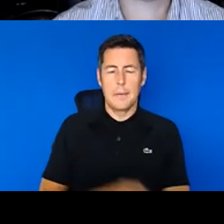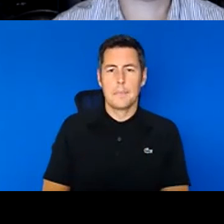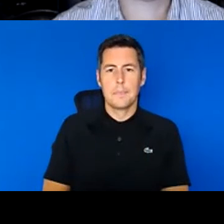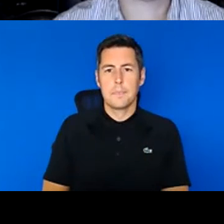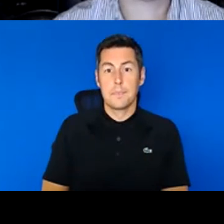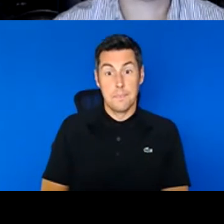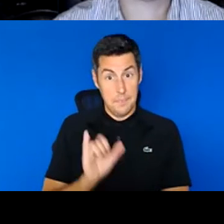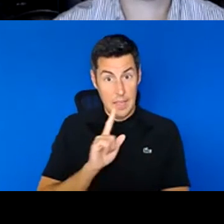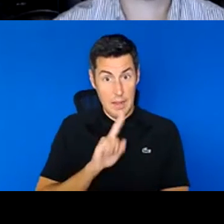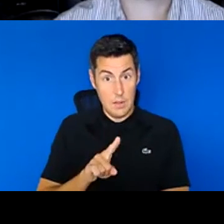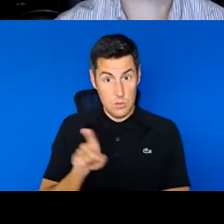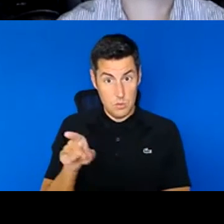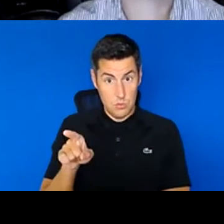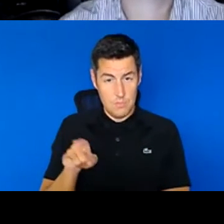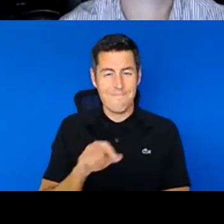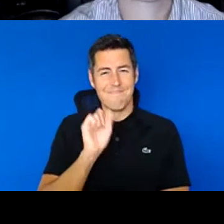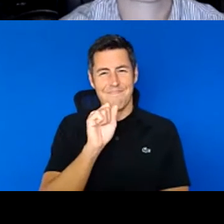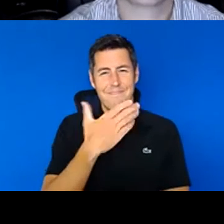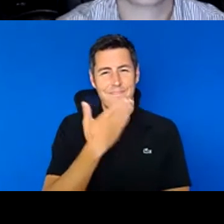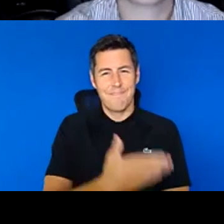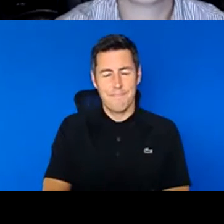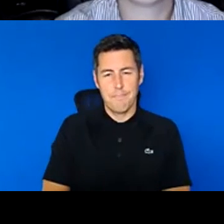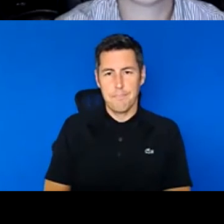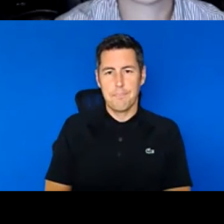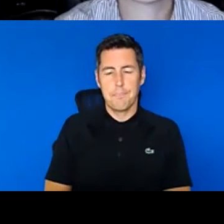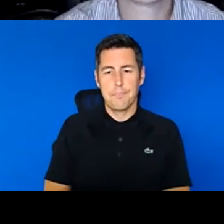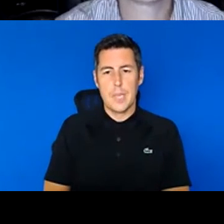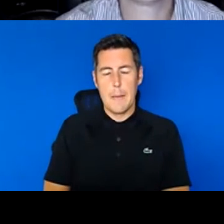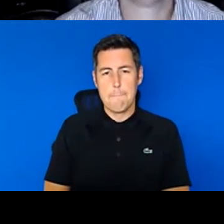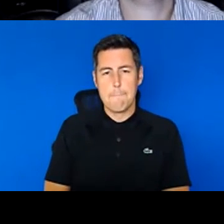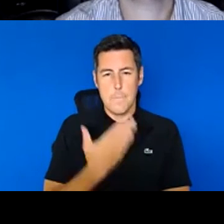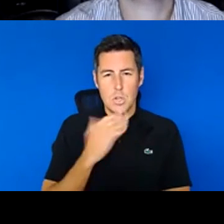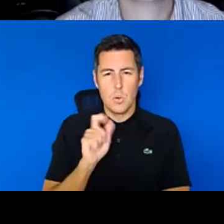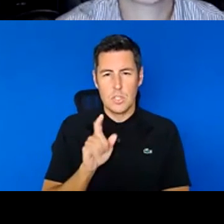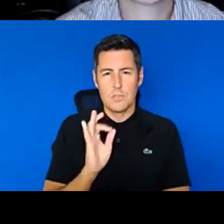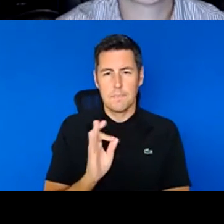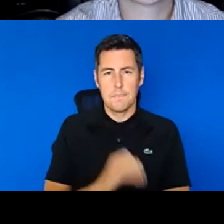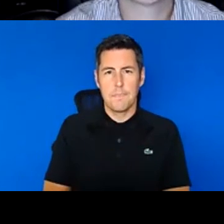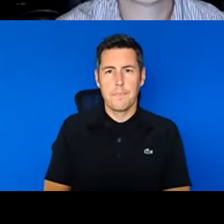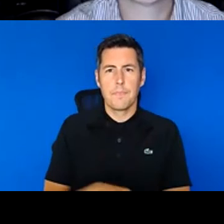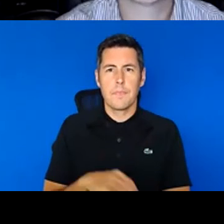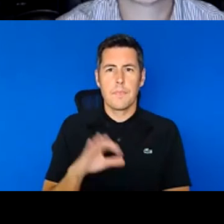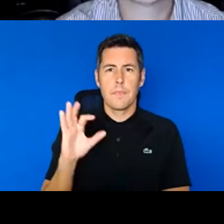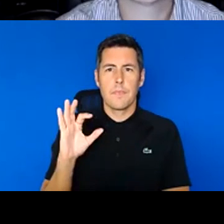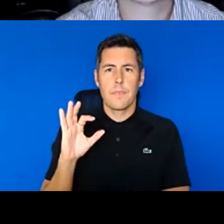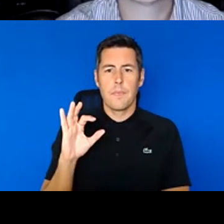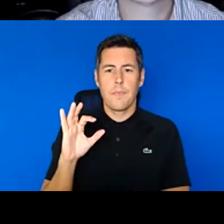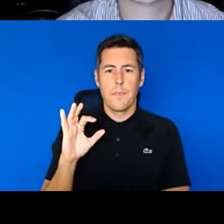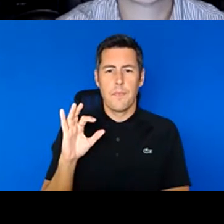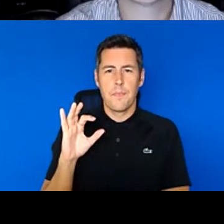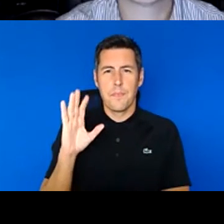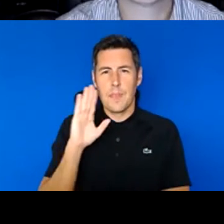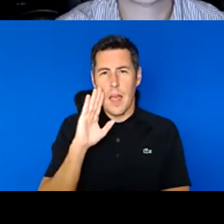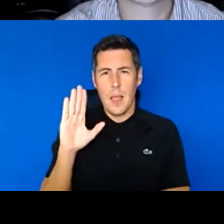Does that answer your question, Melinda? Yes, thank you. Okay, thank you. Good question. And then Firuz? Hello, everyone.